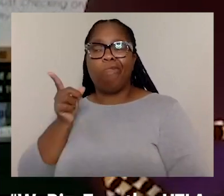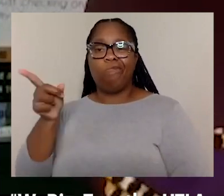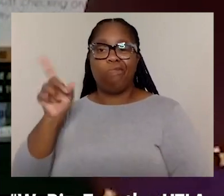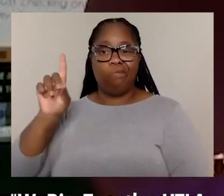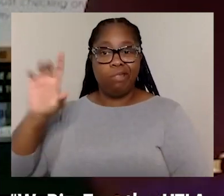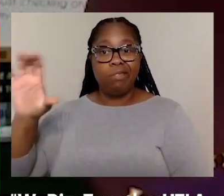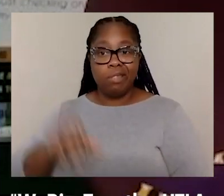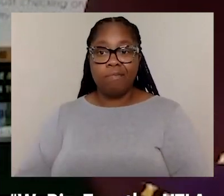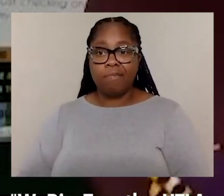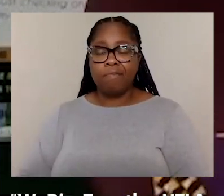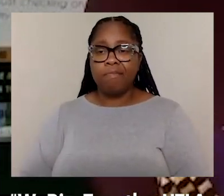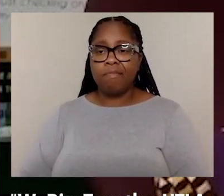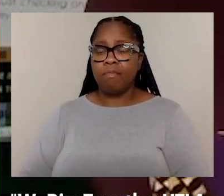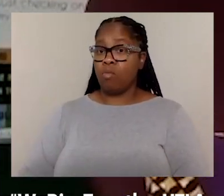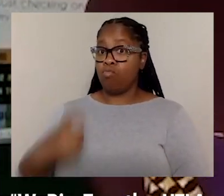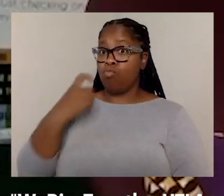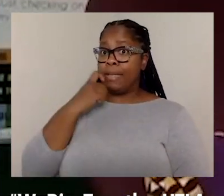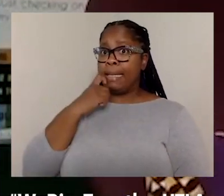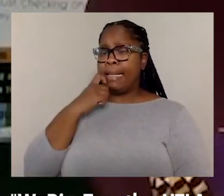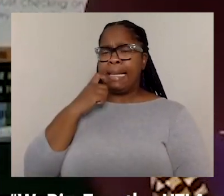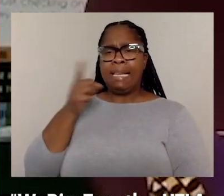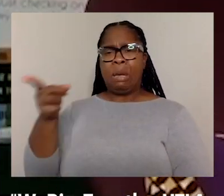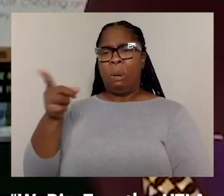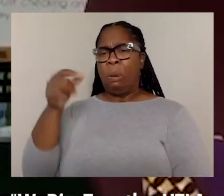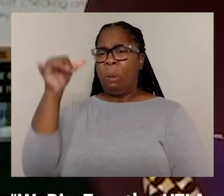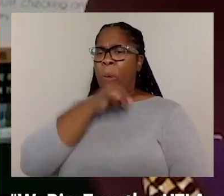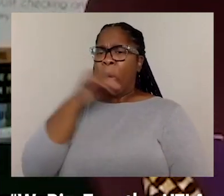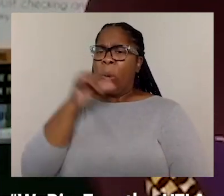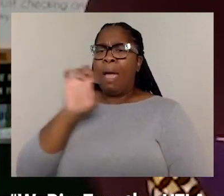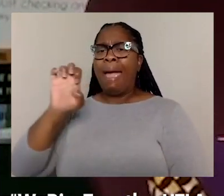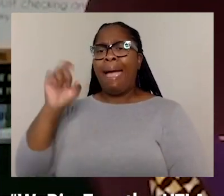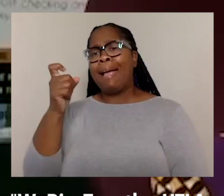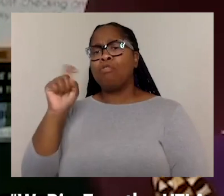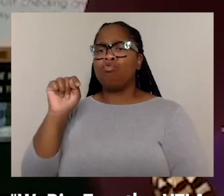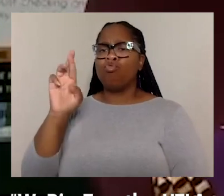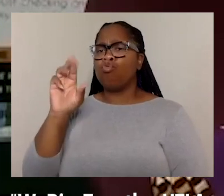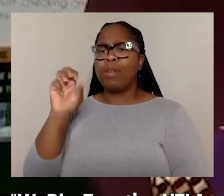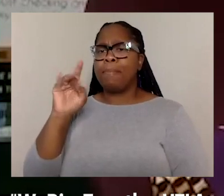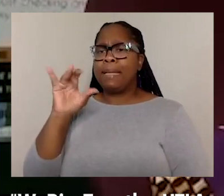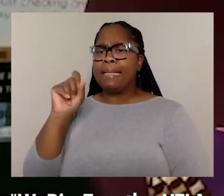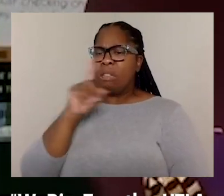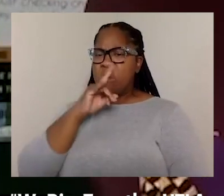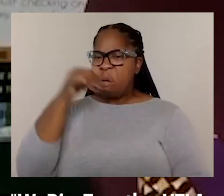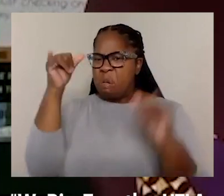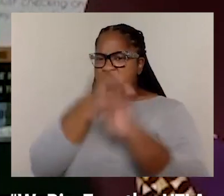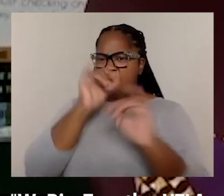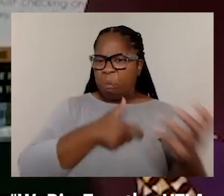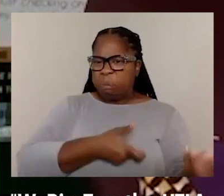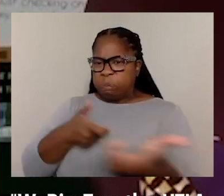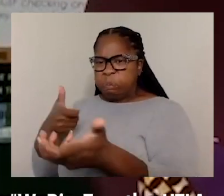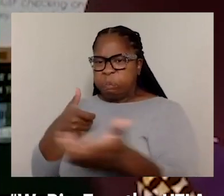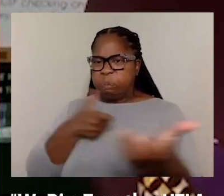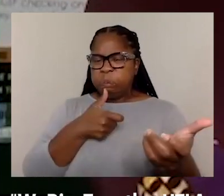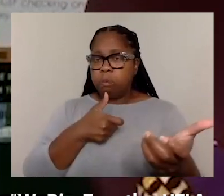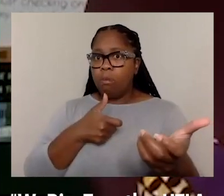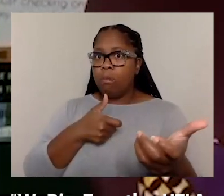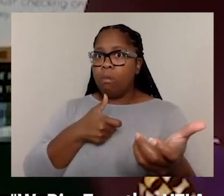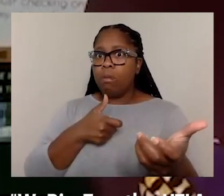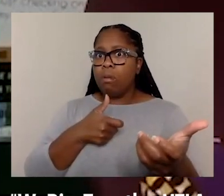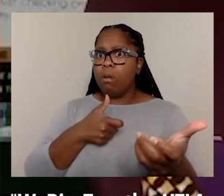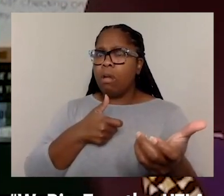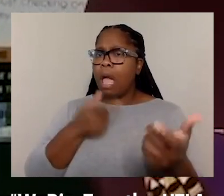Recently, these extremists went after one of our own, an educator at El Camino